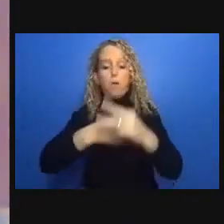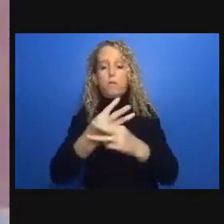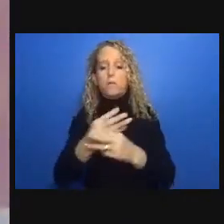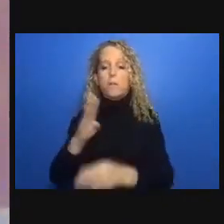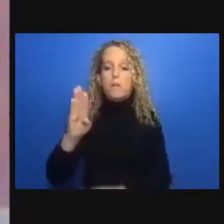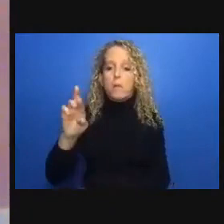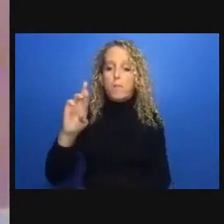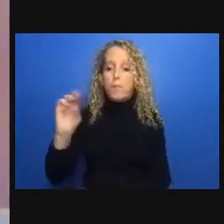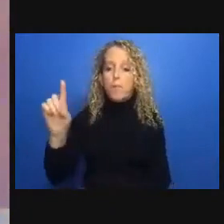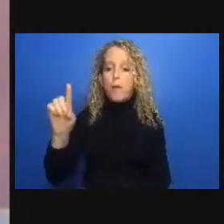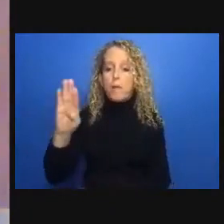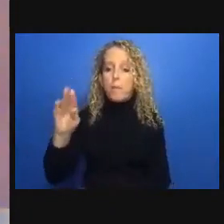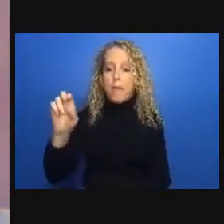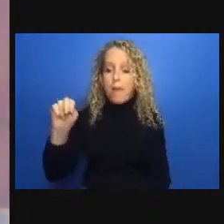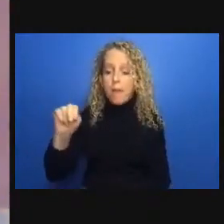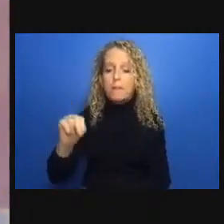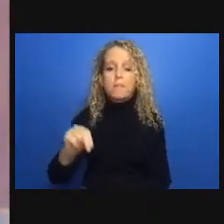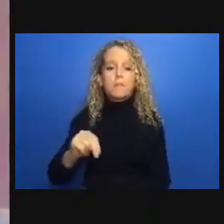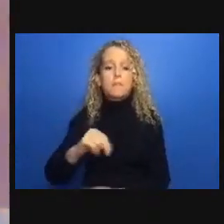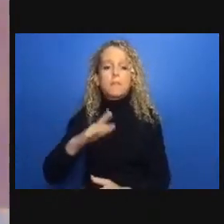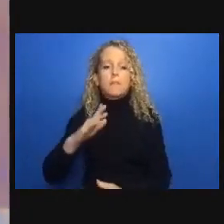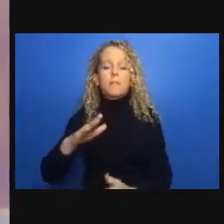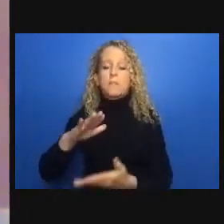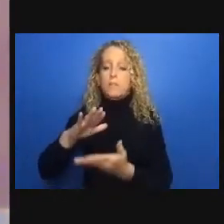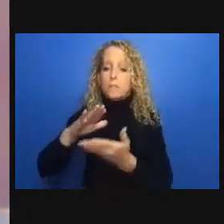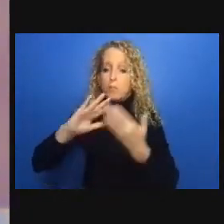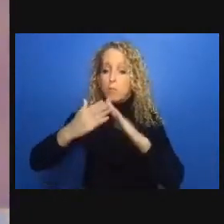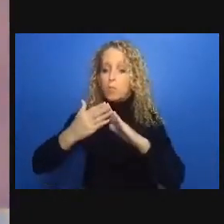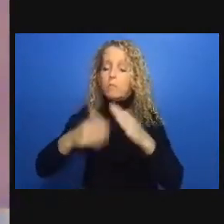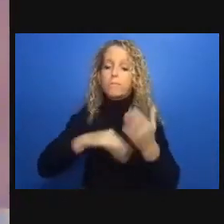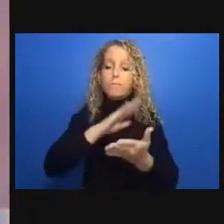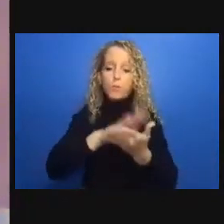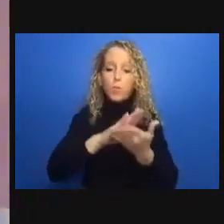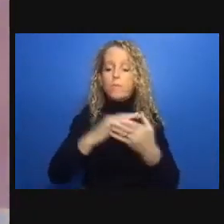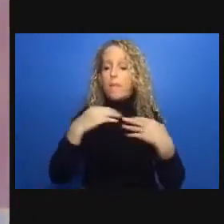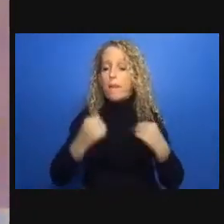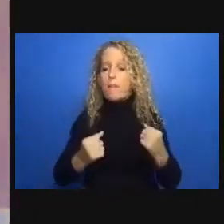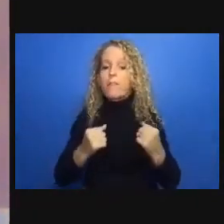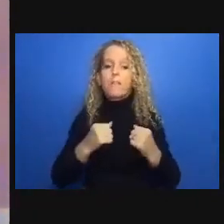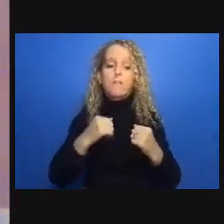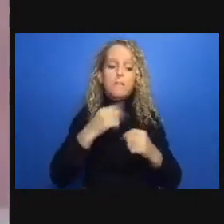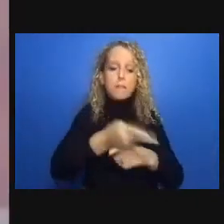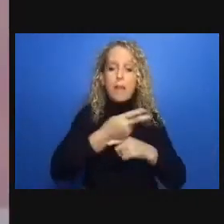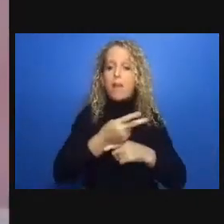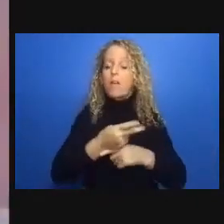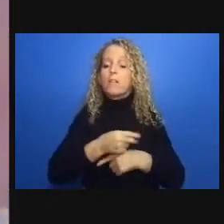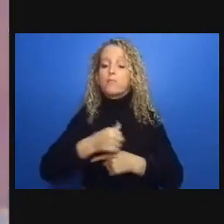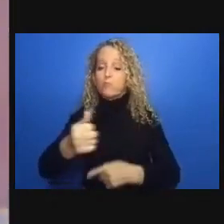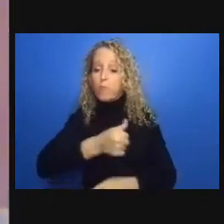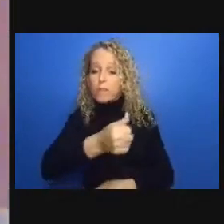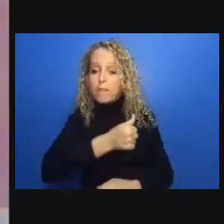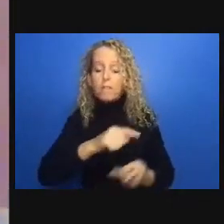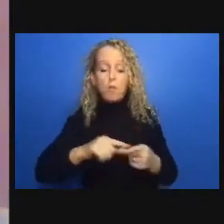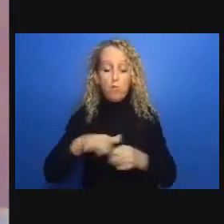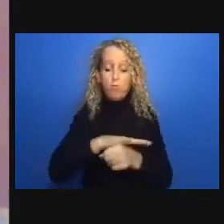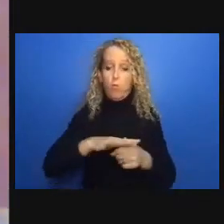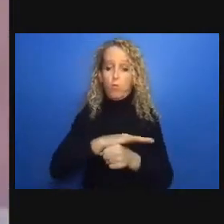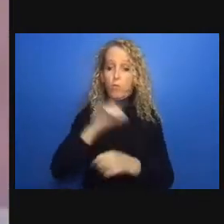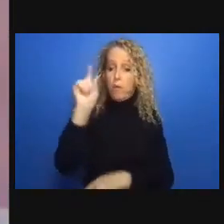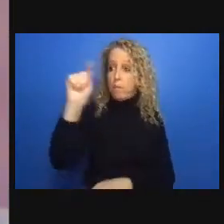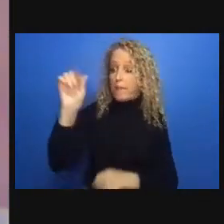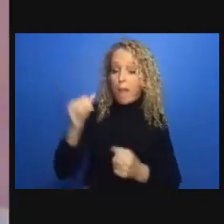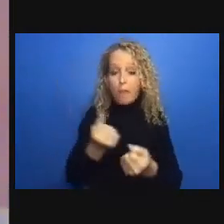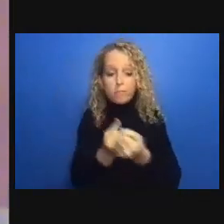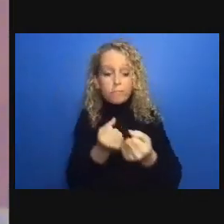schools and healthcare, public transit, and housing strategies. Local governments could provide supports to help community